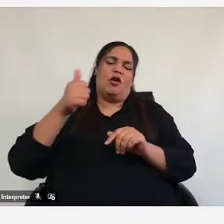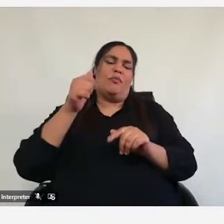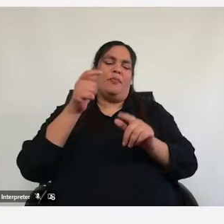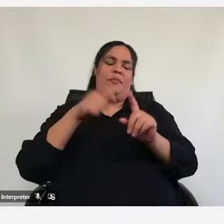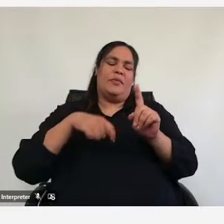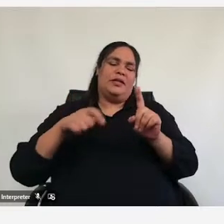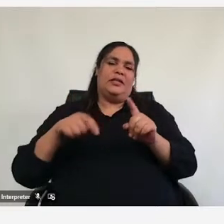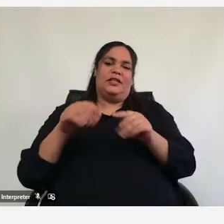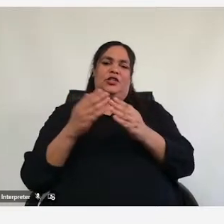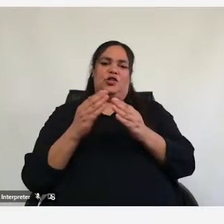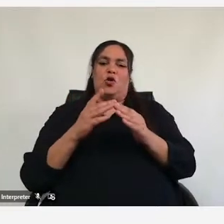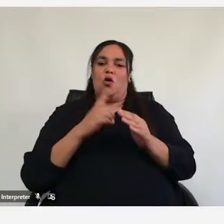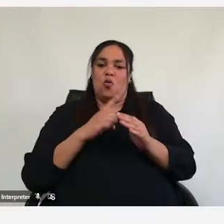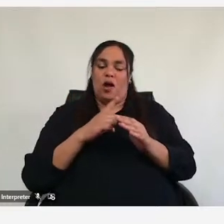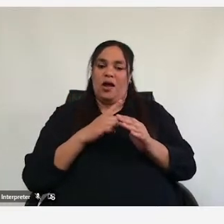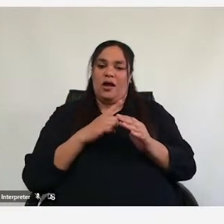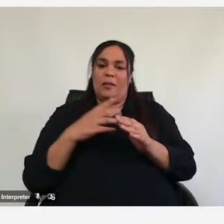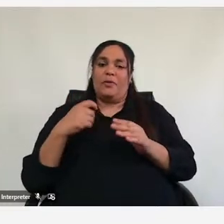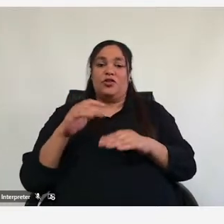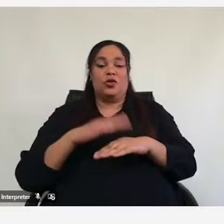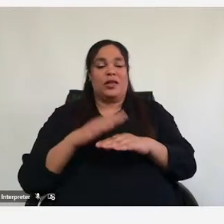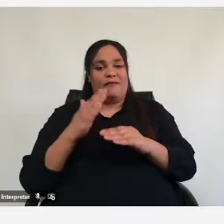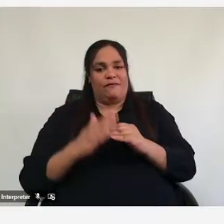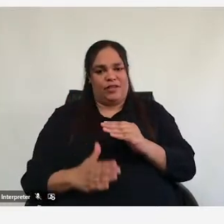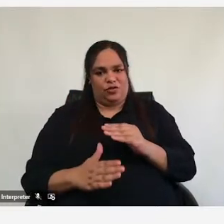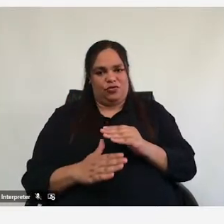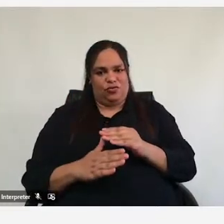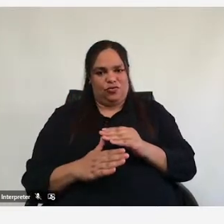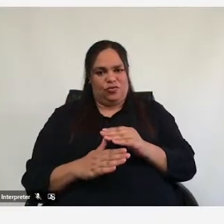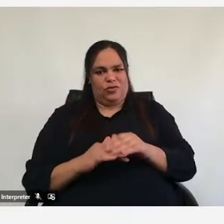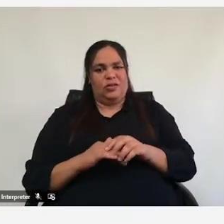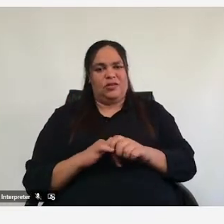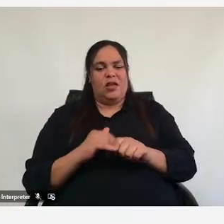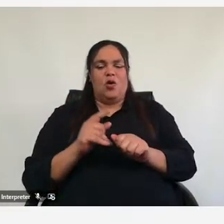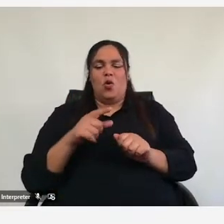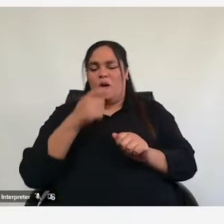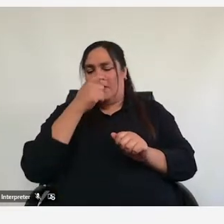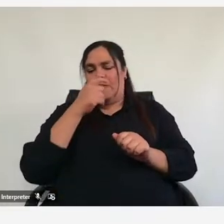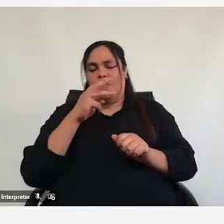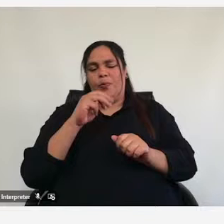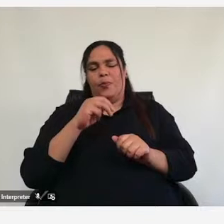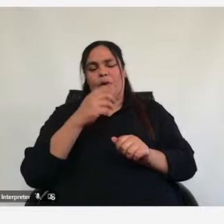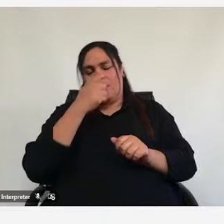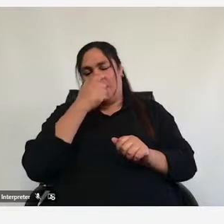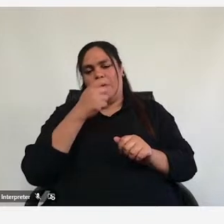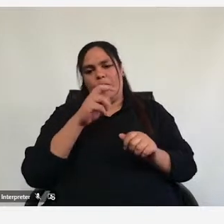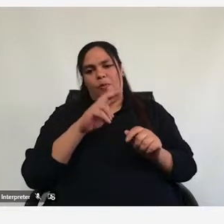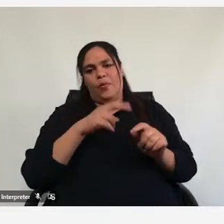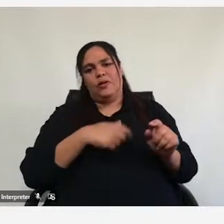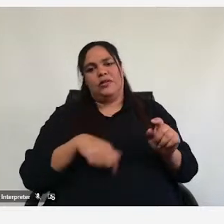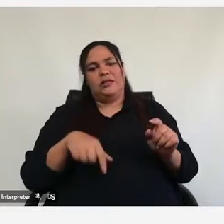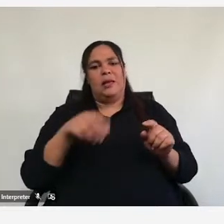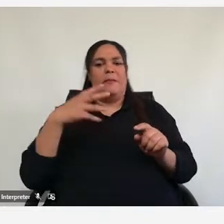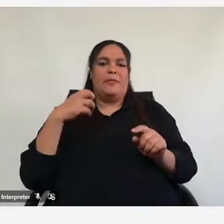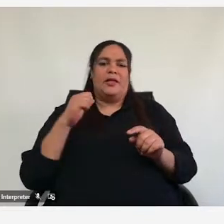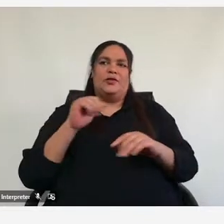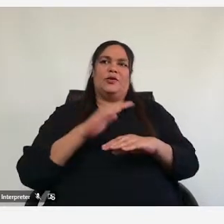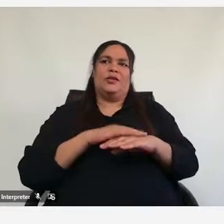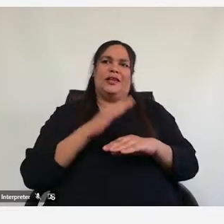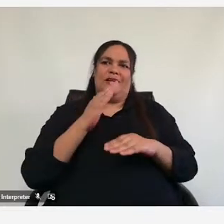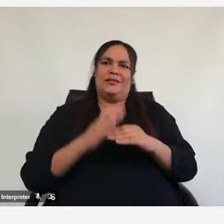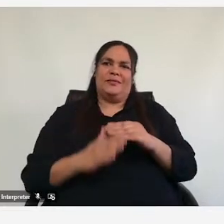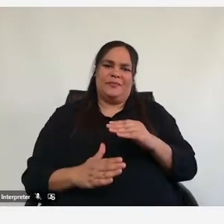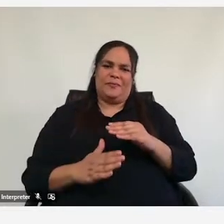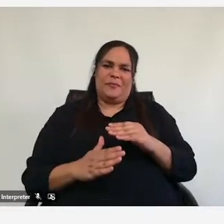Because as Minister, your time President has Cyril expired. Ramaphosa says, there's one province that works, Minister, and that is the Western your Cape. time